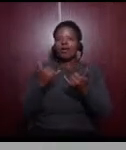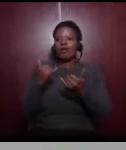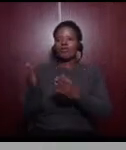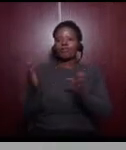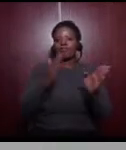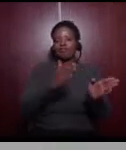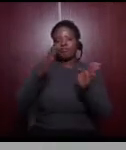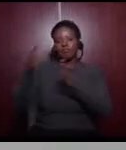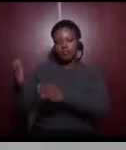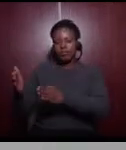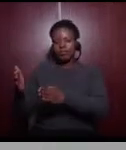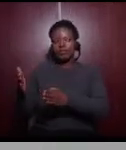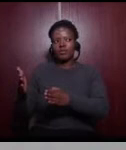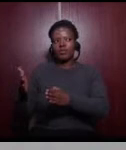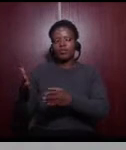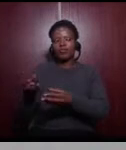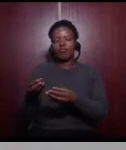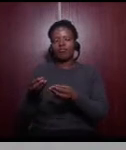over to